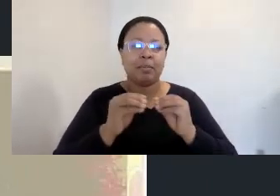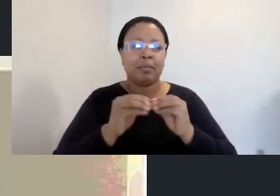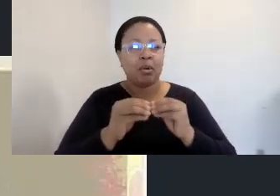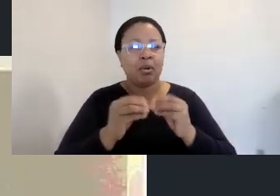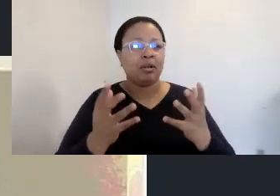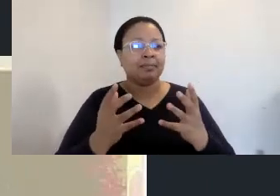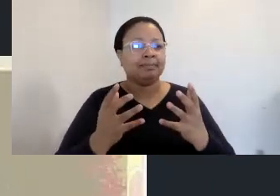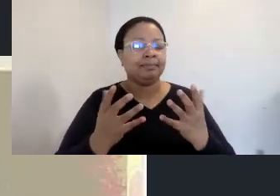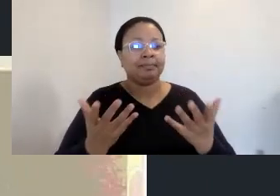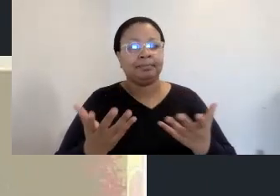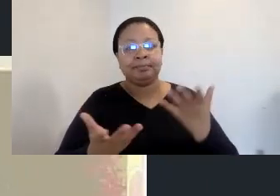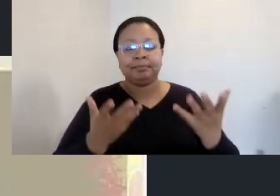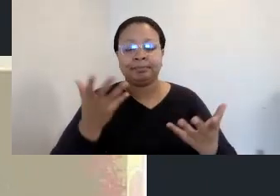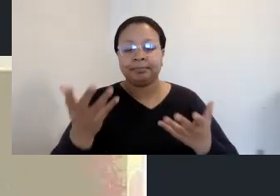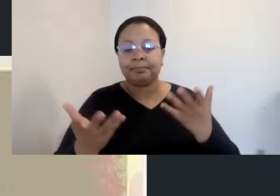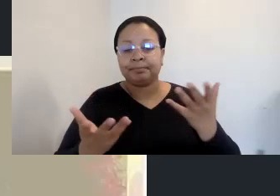increased